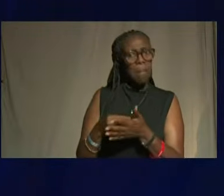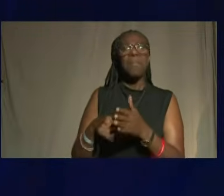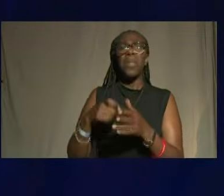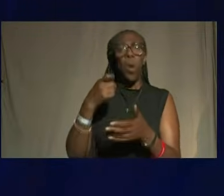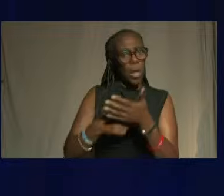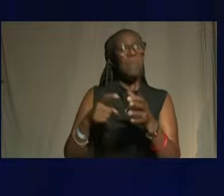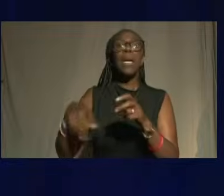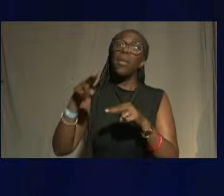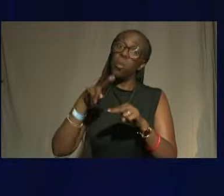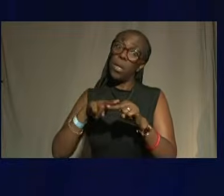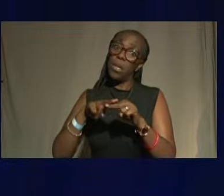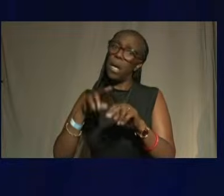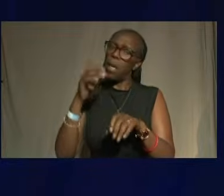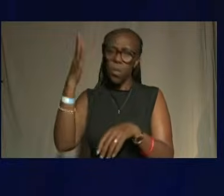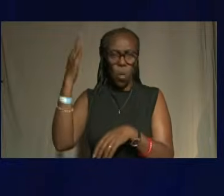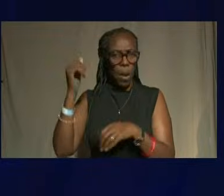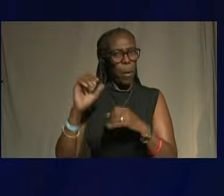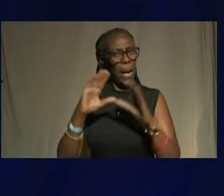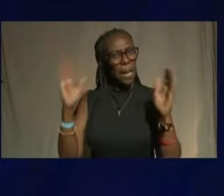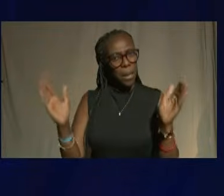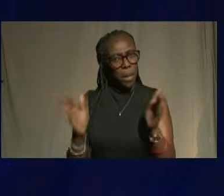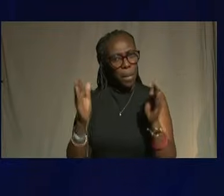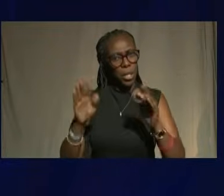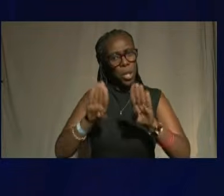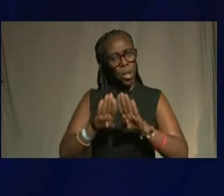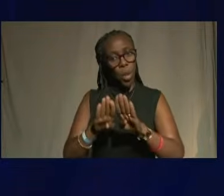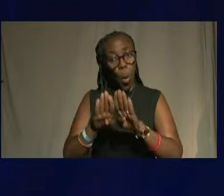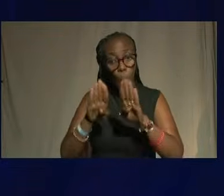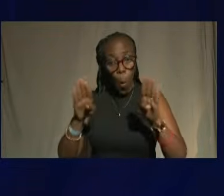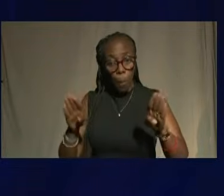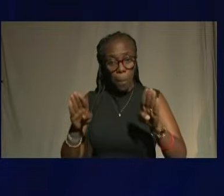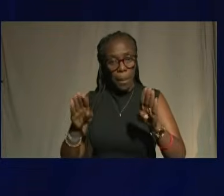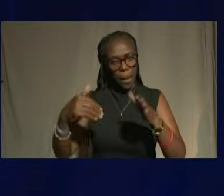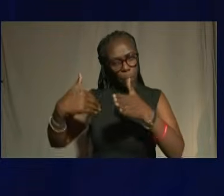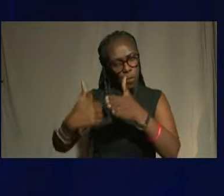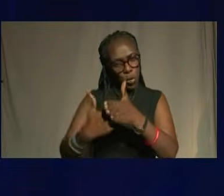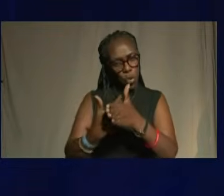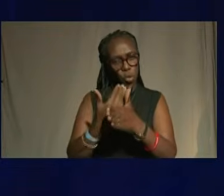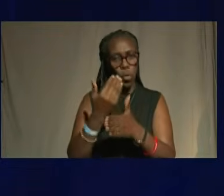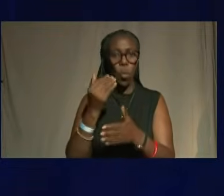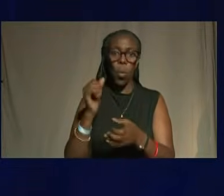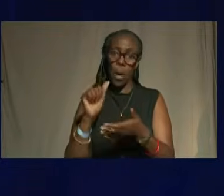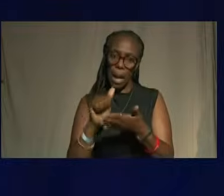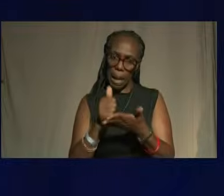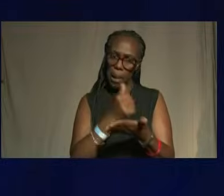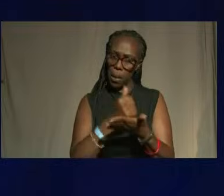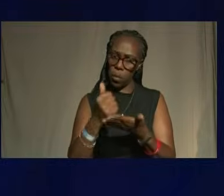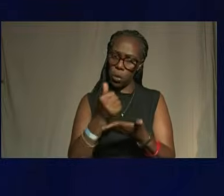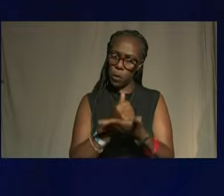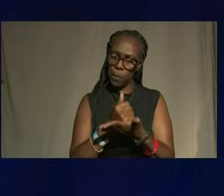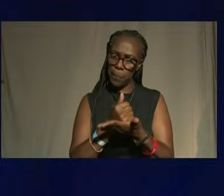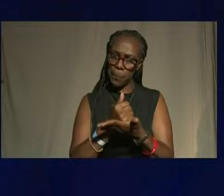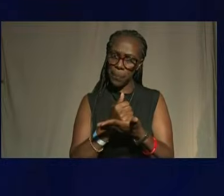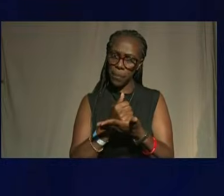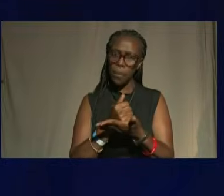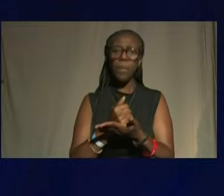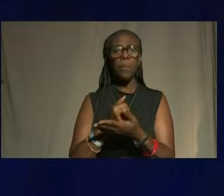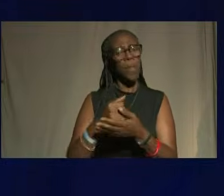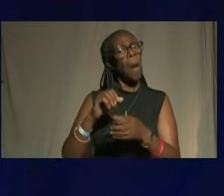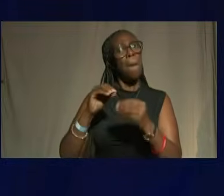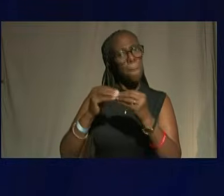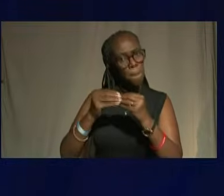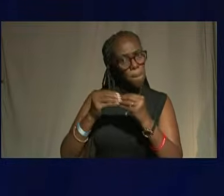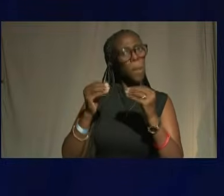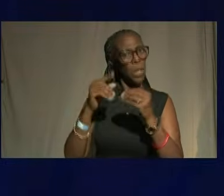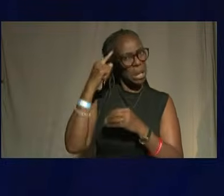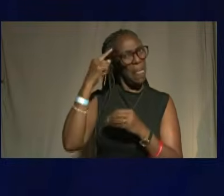the opening of accounts, and with reduced due diligence requirements for these types of accounts, we think more Jamaicans should exercise